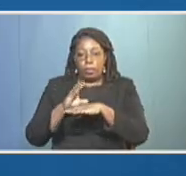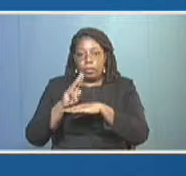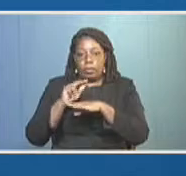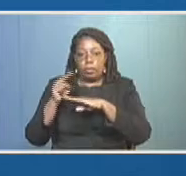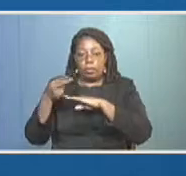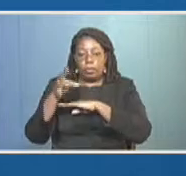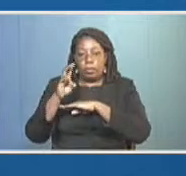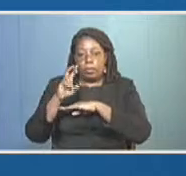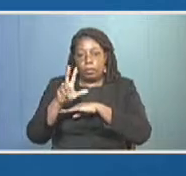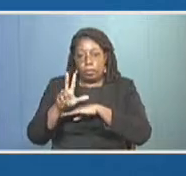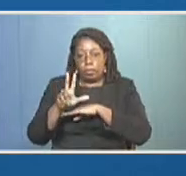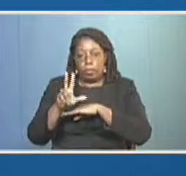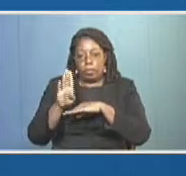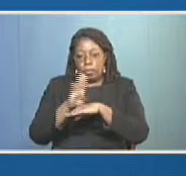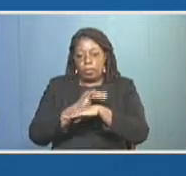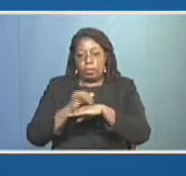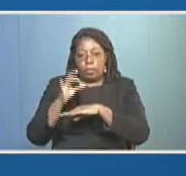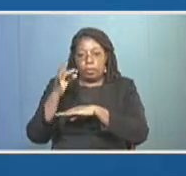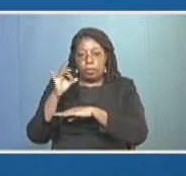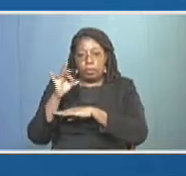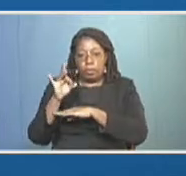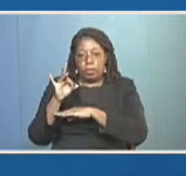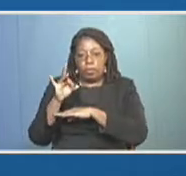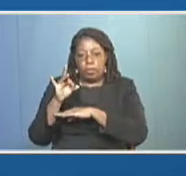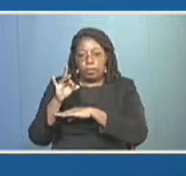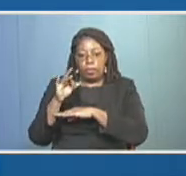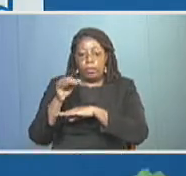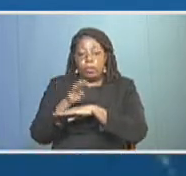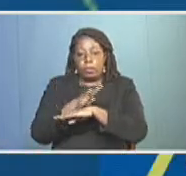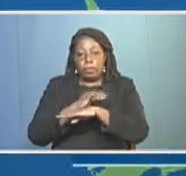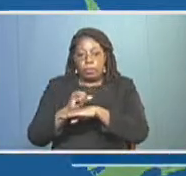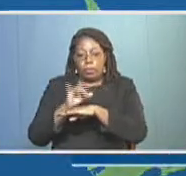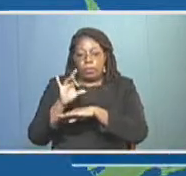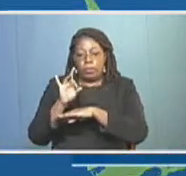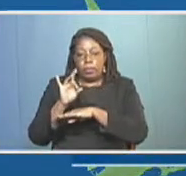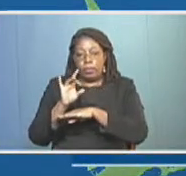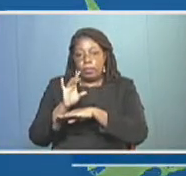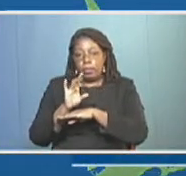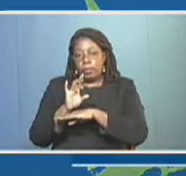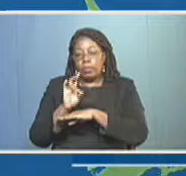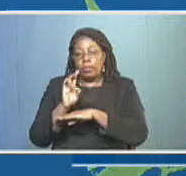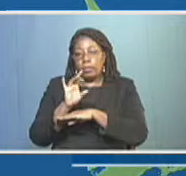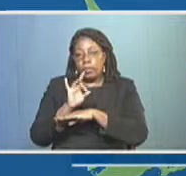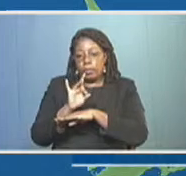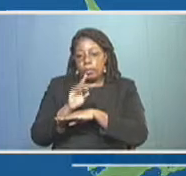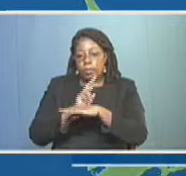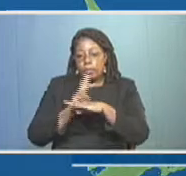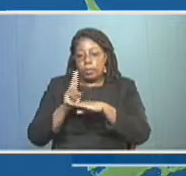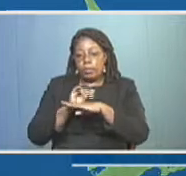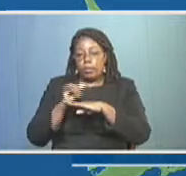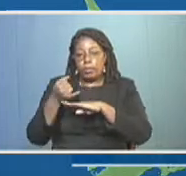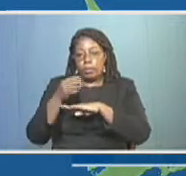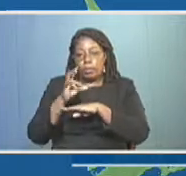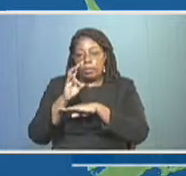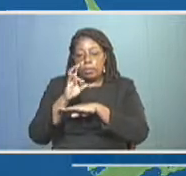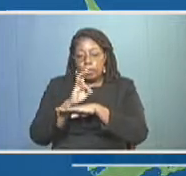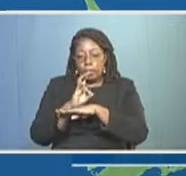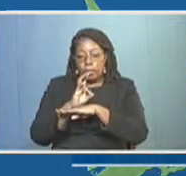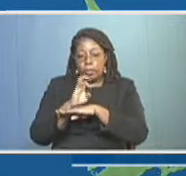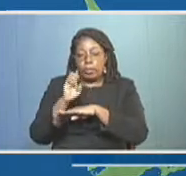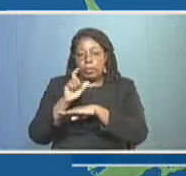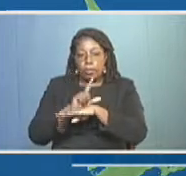at 73 degrees. The Berry Island 77. Alderstown, Bimini 78 degrees, 77 in Harbor Island. Rock Sound,